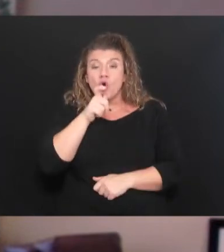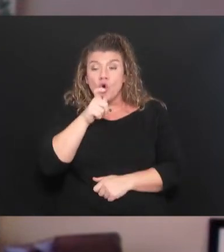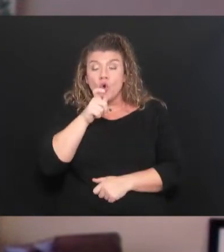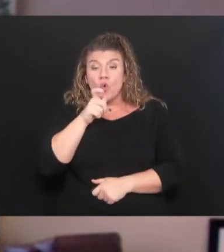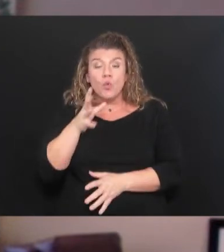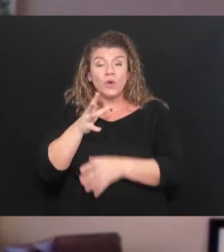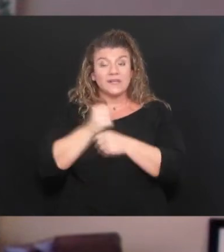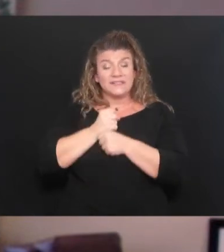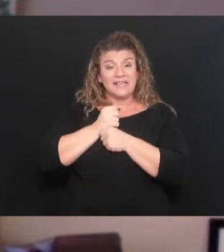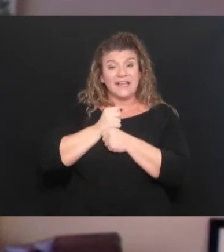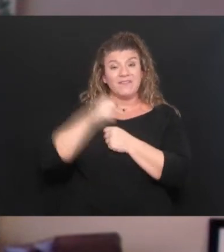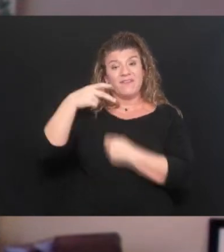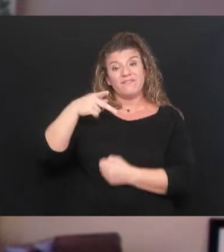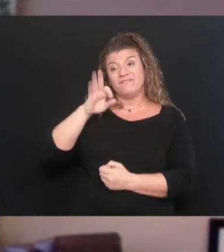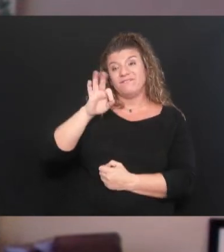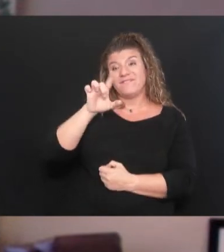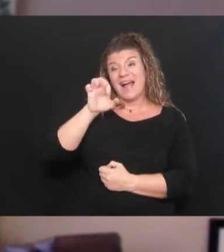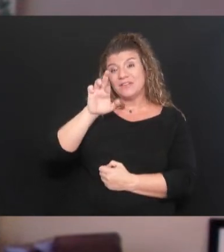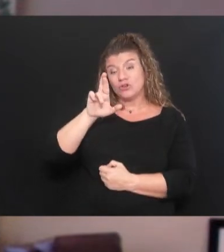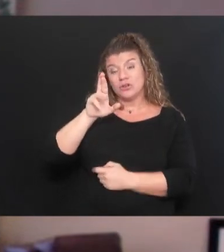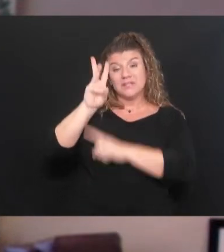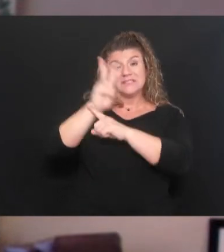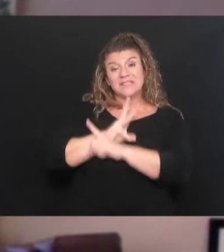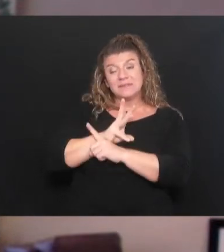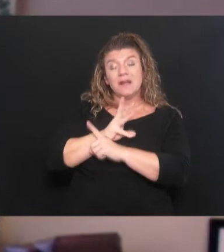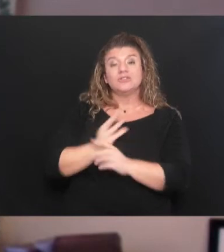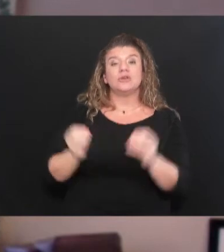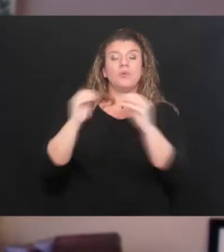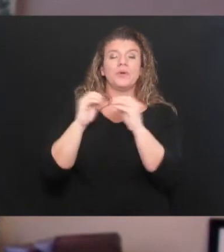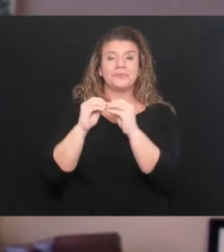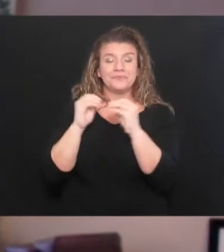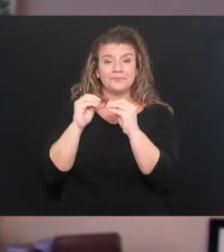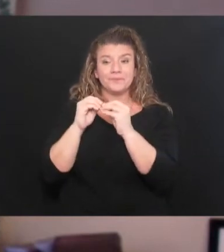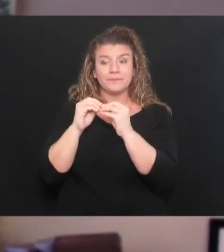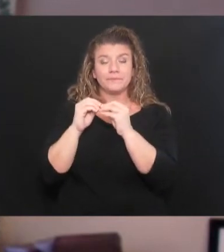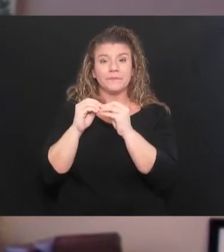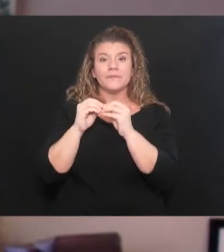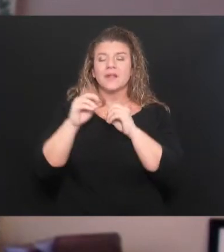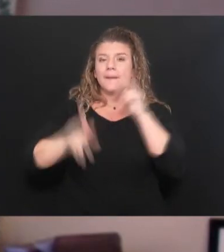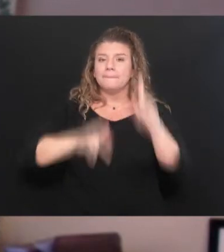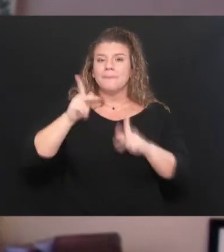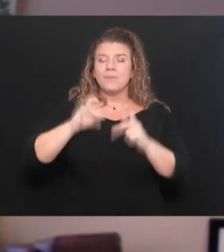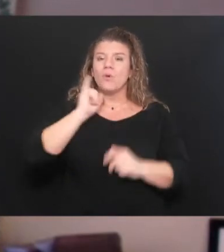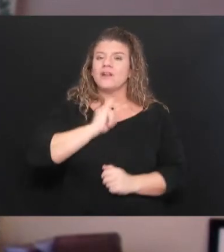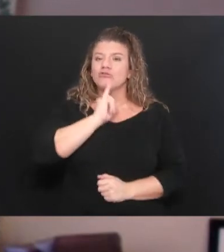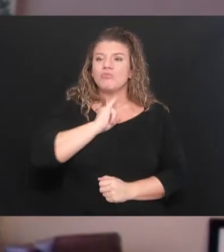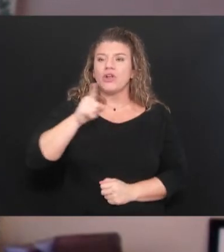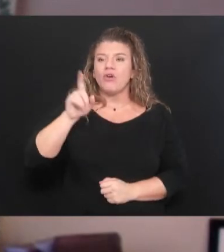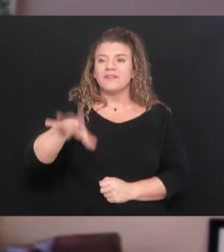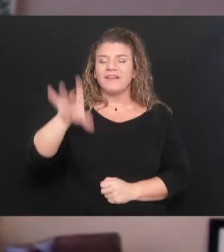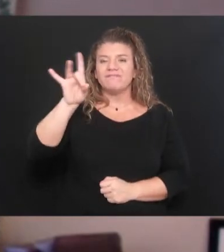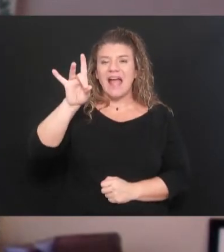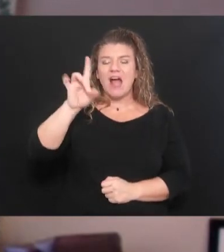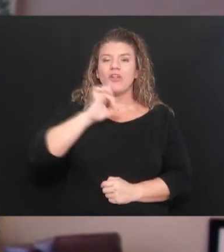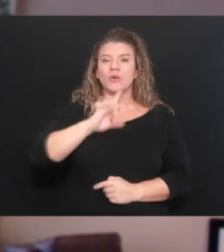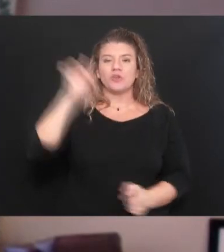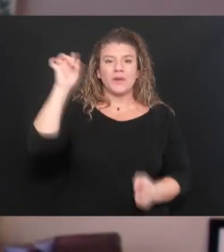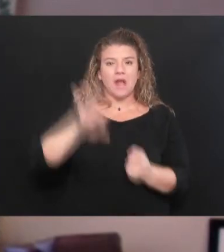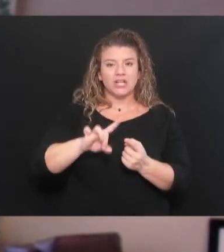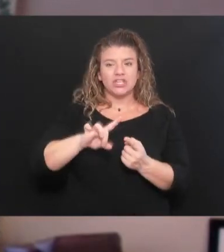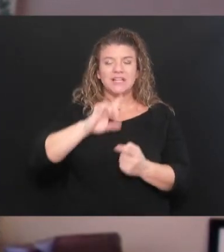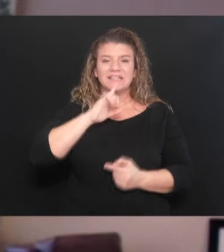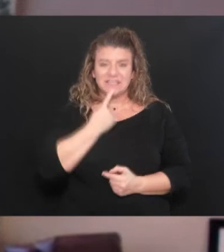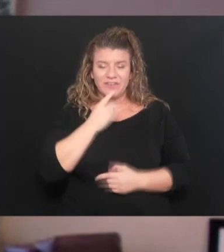the Pfizer vaccine 6 months or greater, that people in Israel found that there was a reduction in